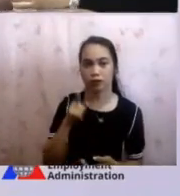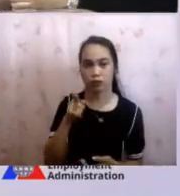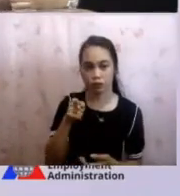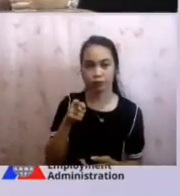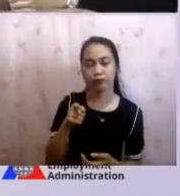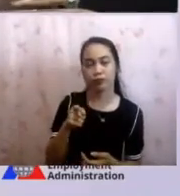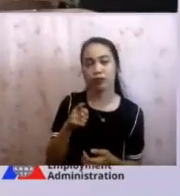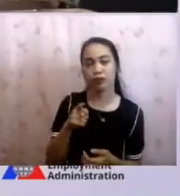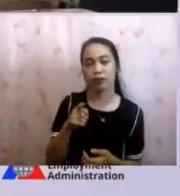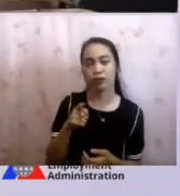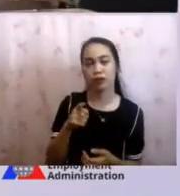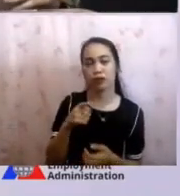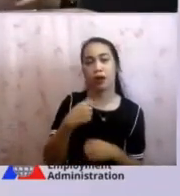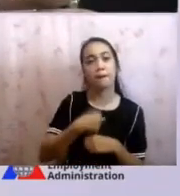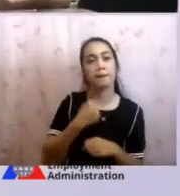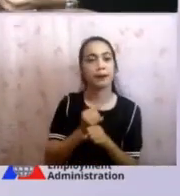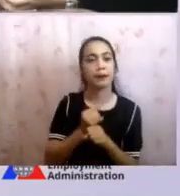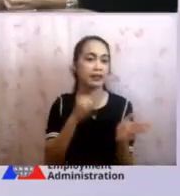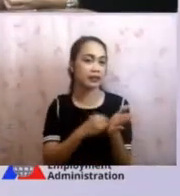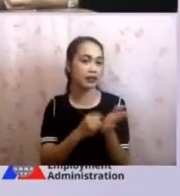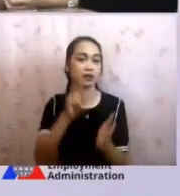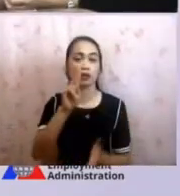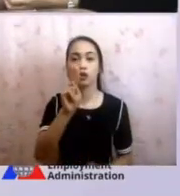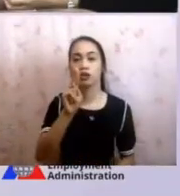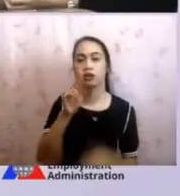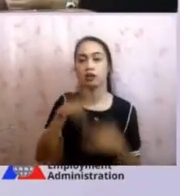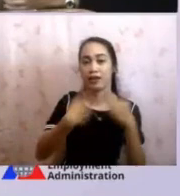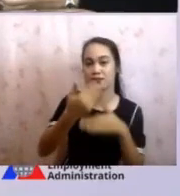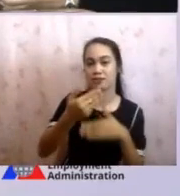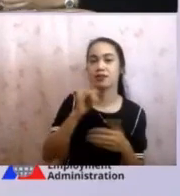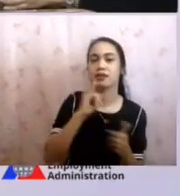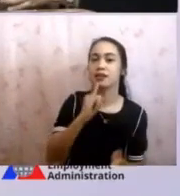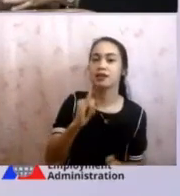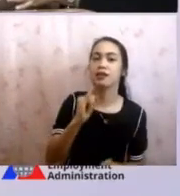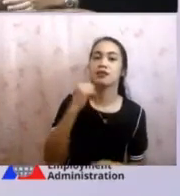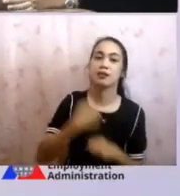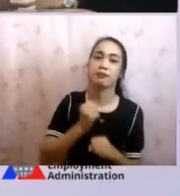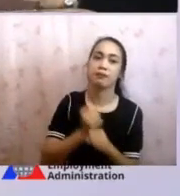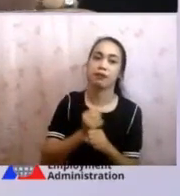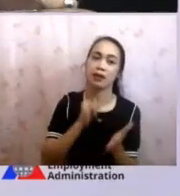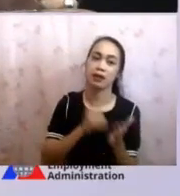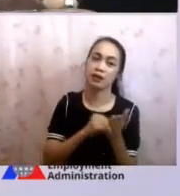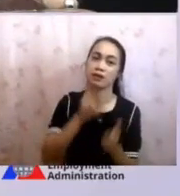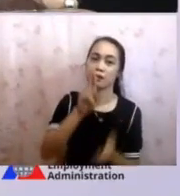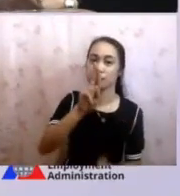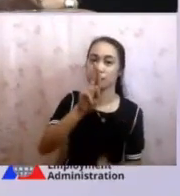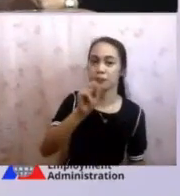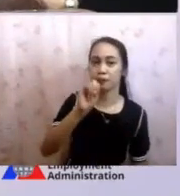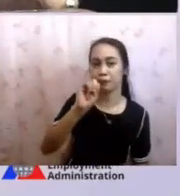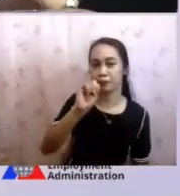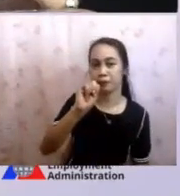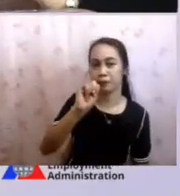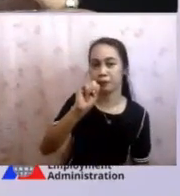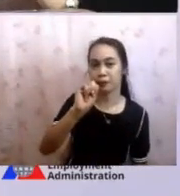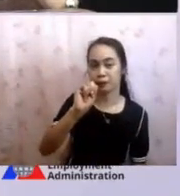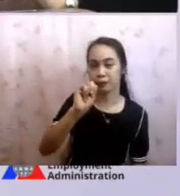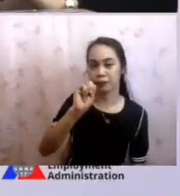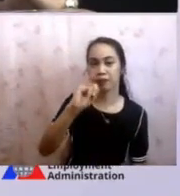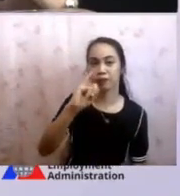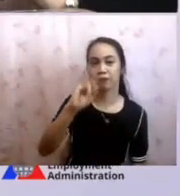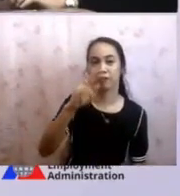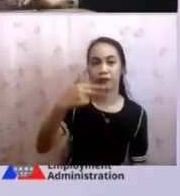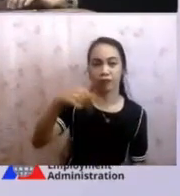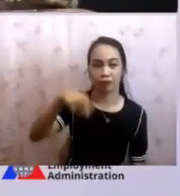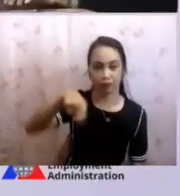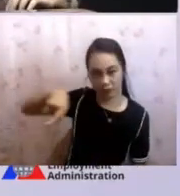That also goes to our resume because it is a quick advertisement of who we are. Dili pwede nga pare-pareha. So, di ba